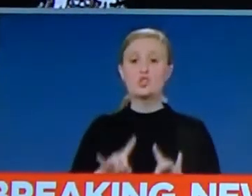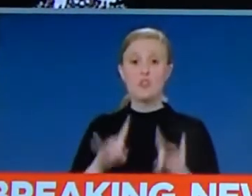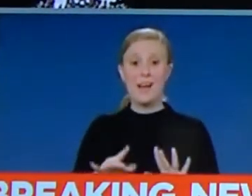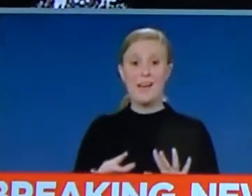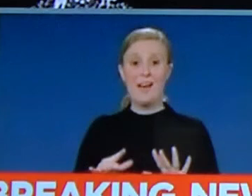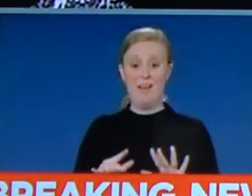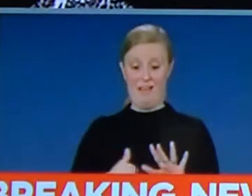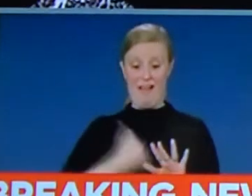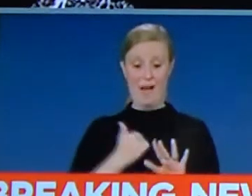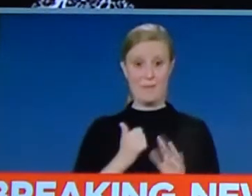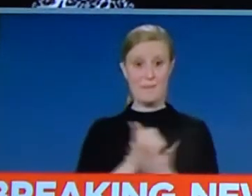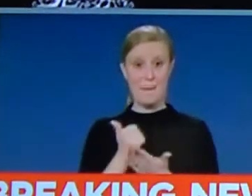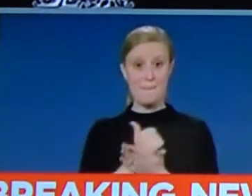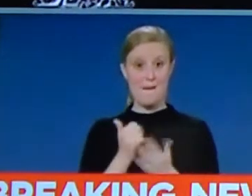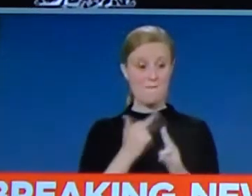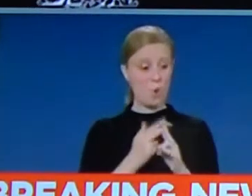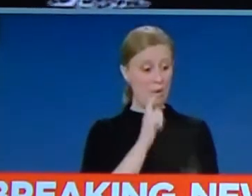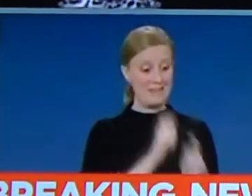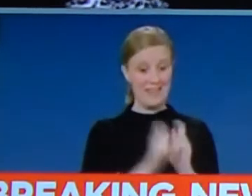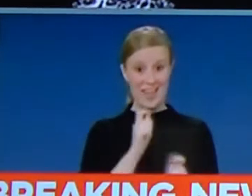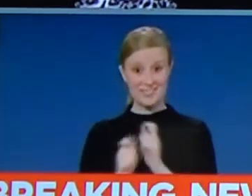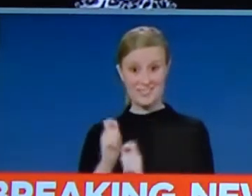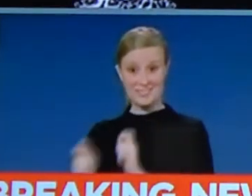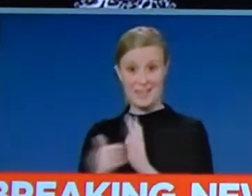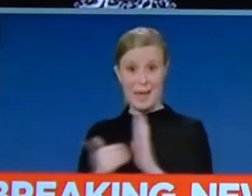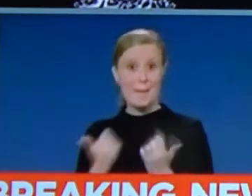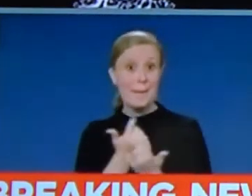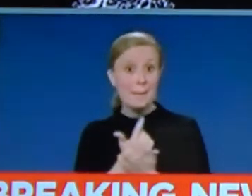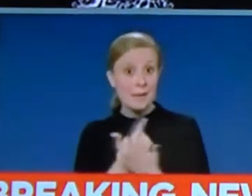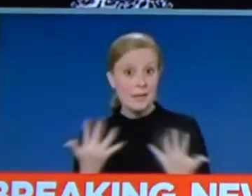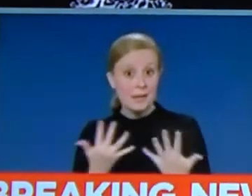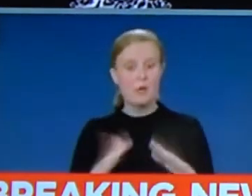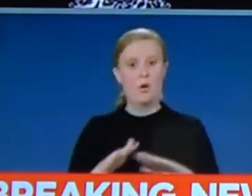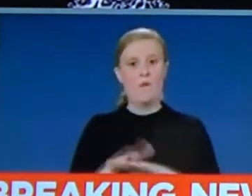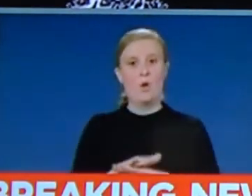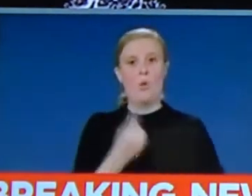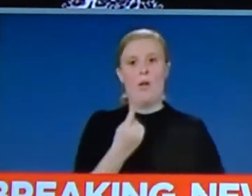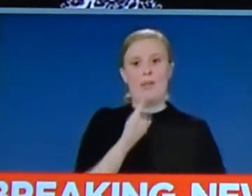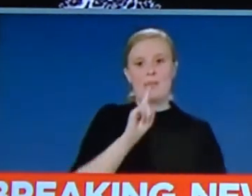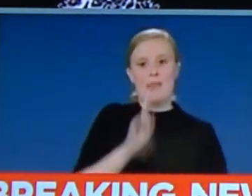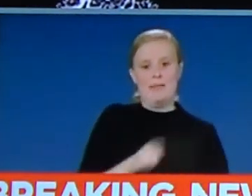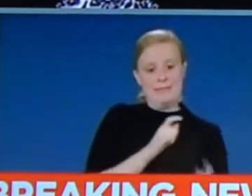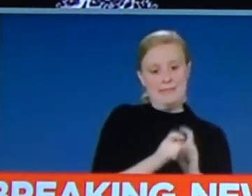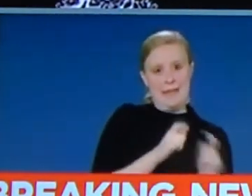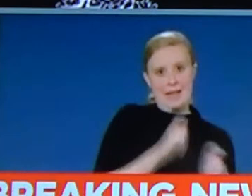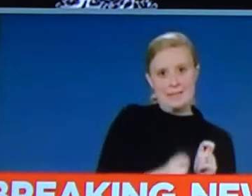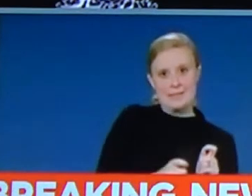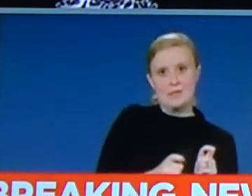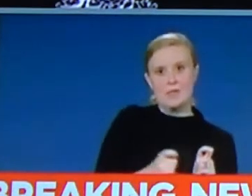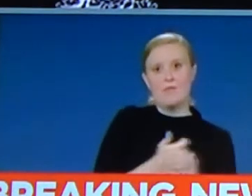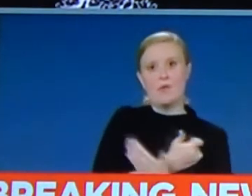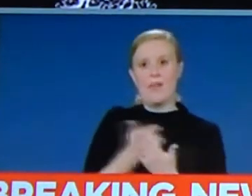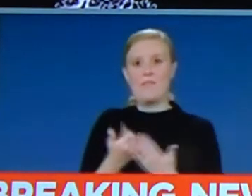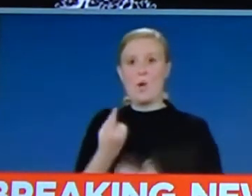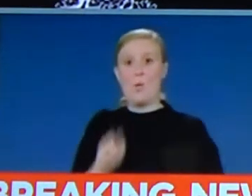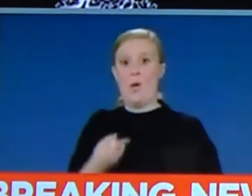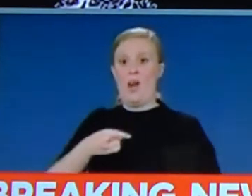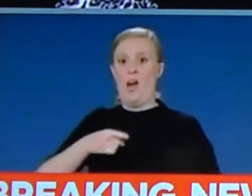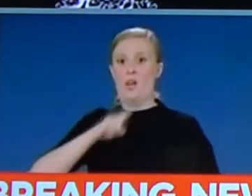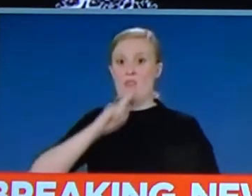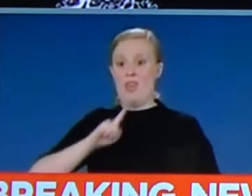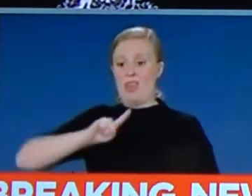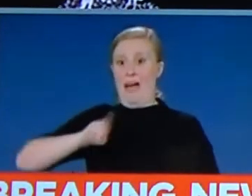testing rate of more than 1,000 tests per 100,000 population. That's 1%